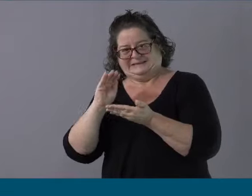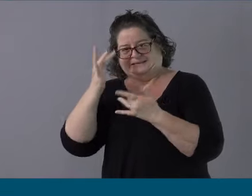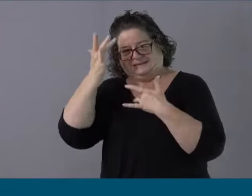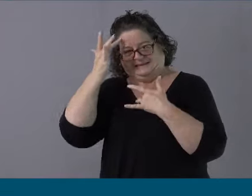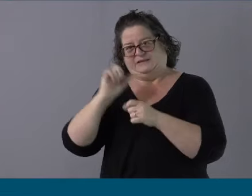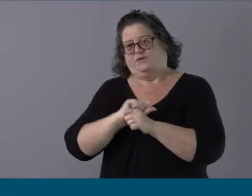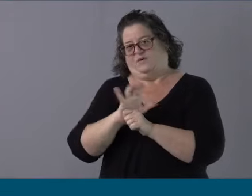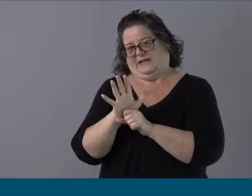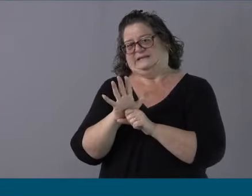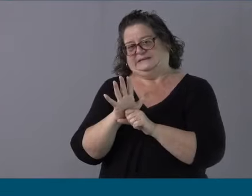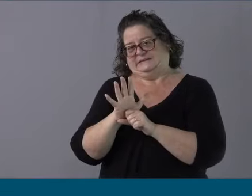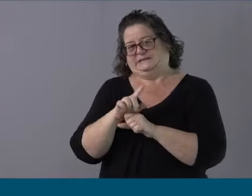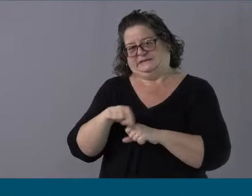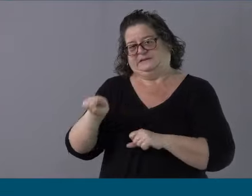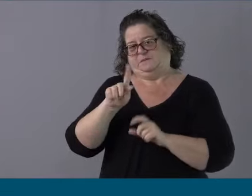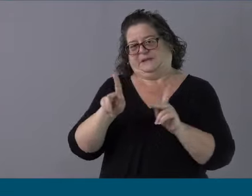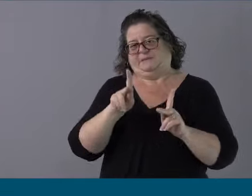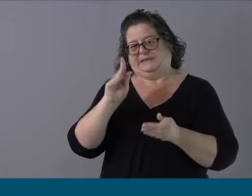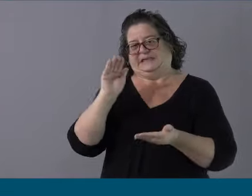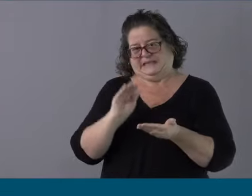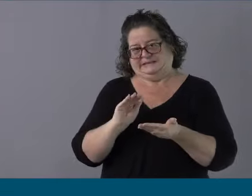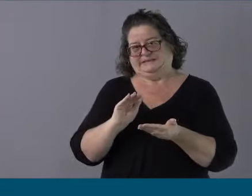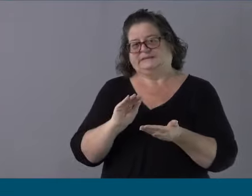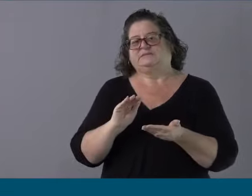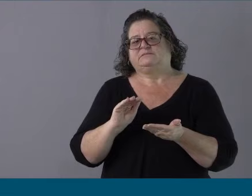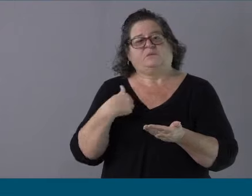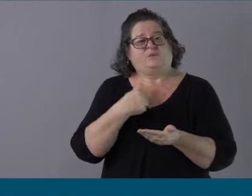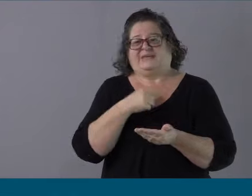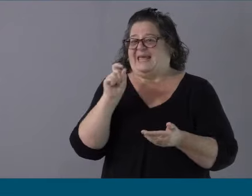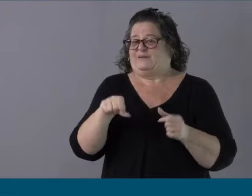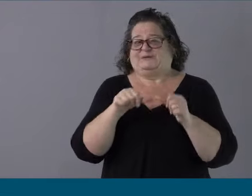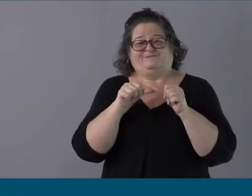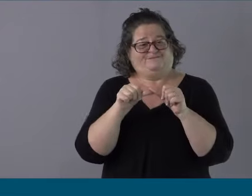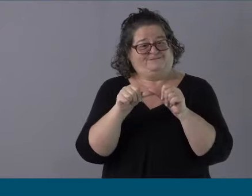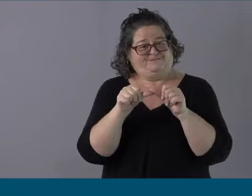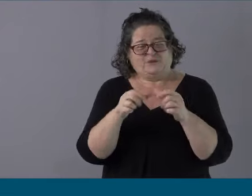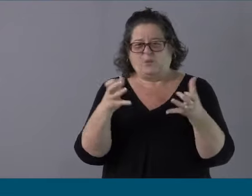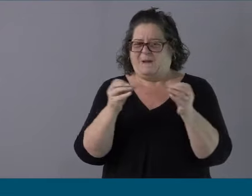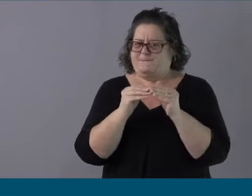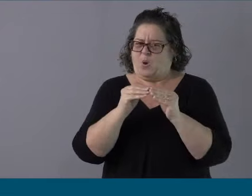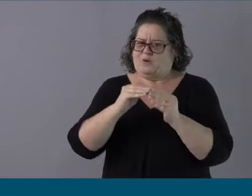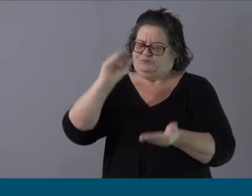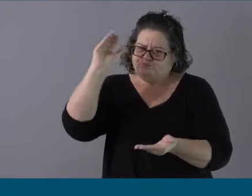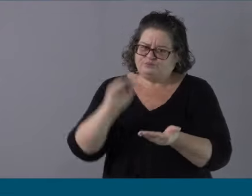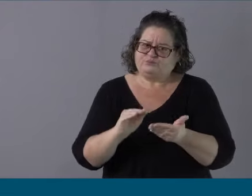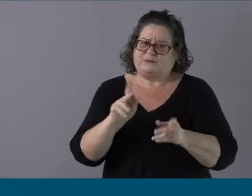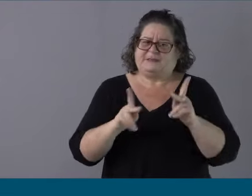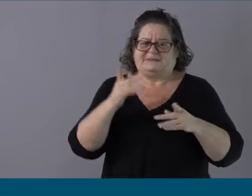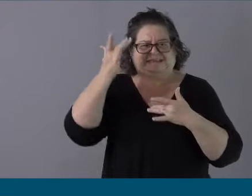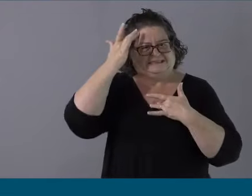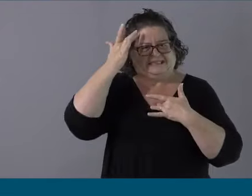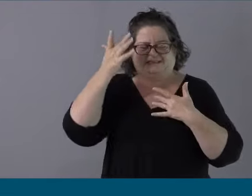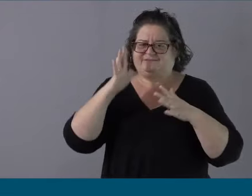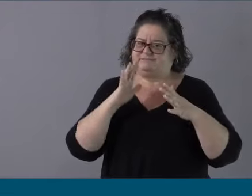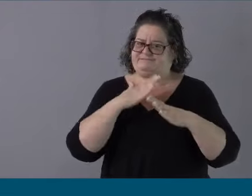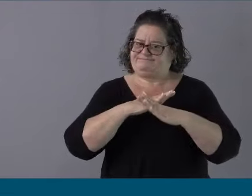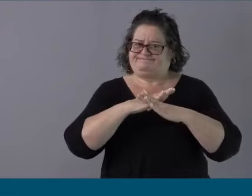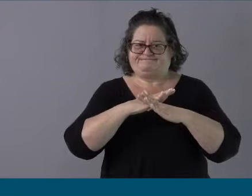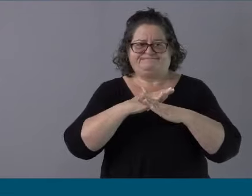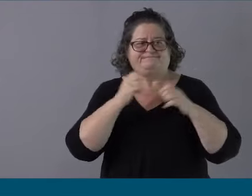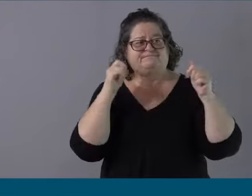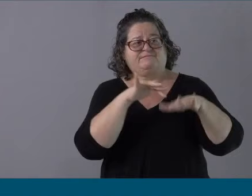this to have fewer cases, which will result in fewer sicknesses, fewer hospitalizations, fewer